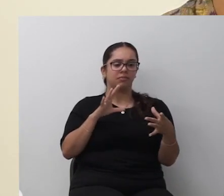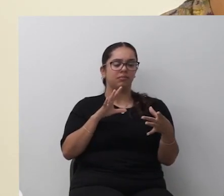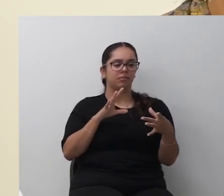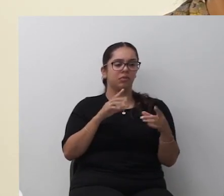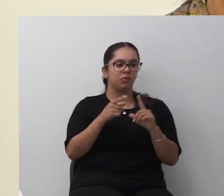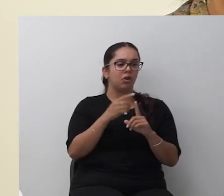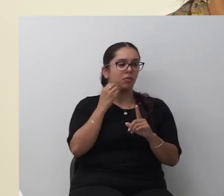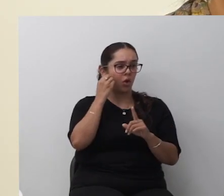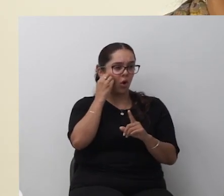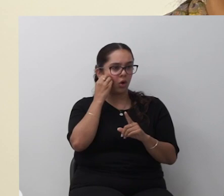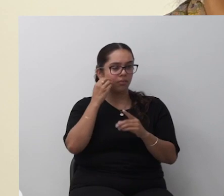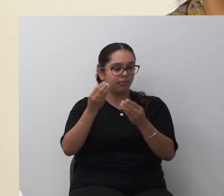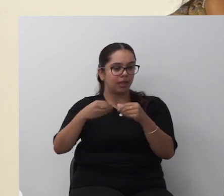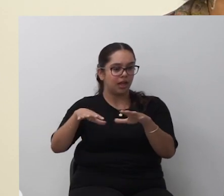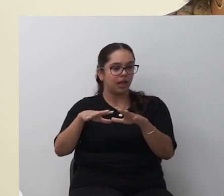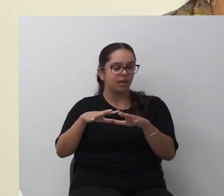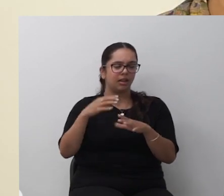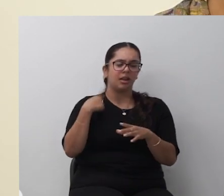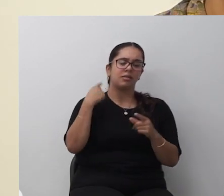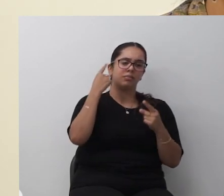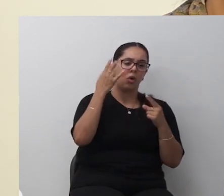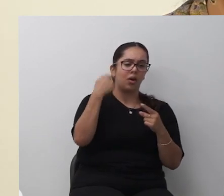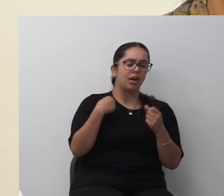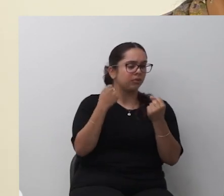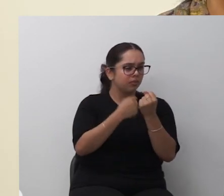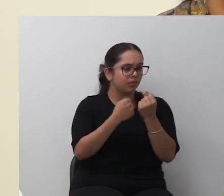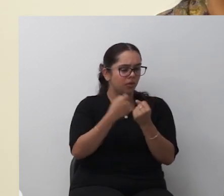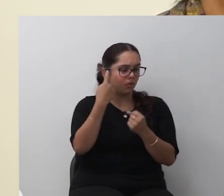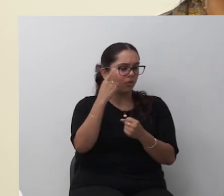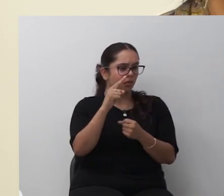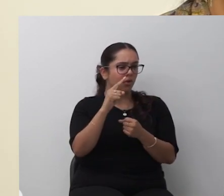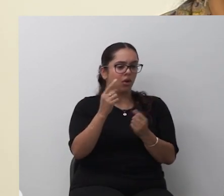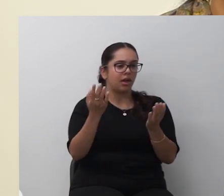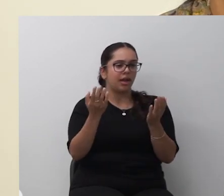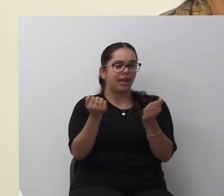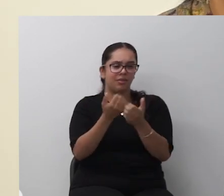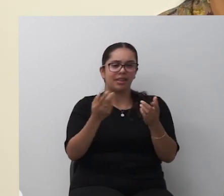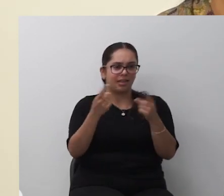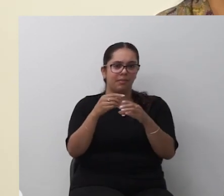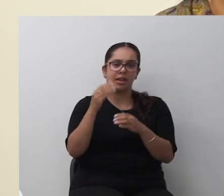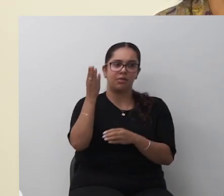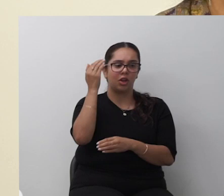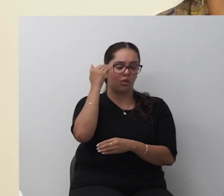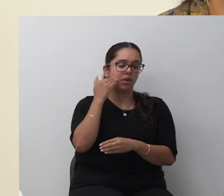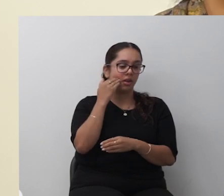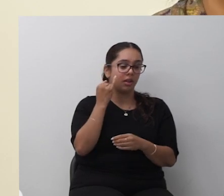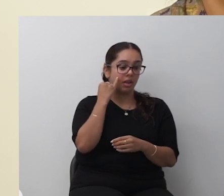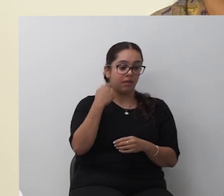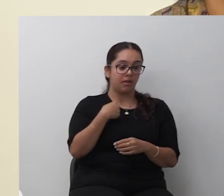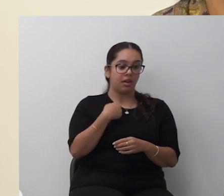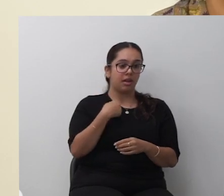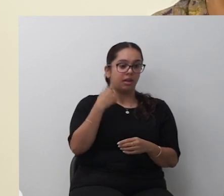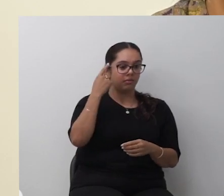physically from the homeland, there's this question of why am I advocating for what's happening over there? And if I do decide